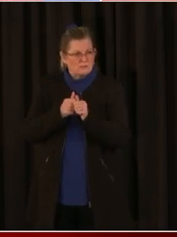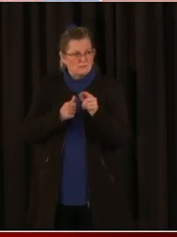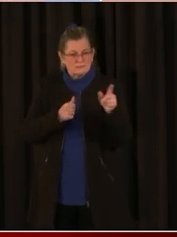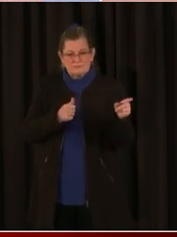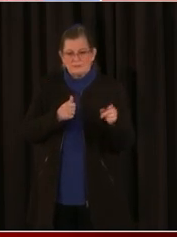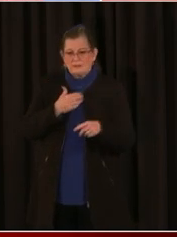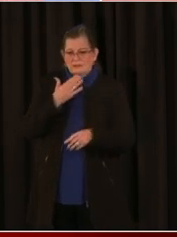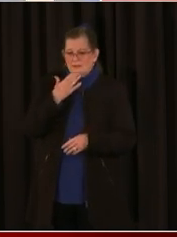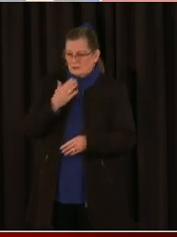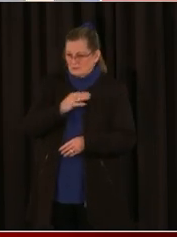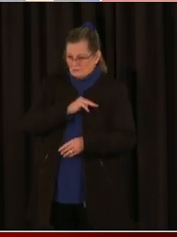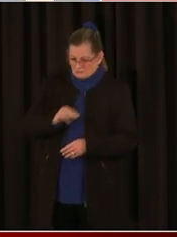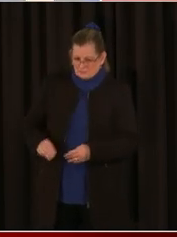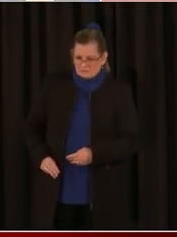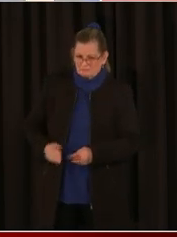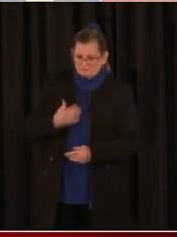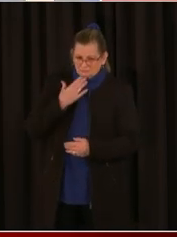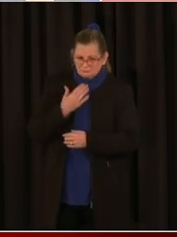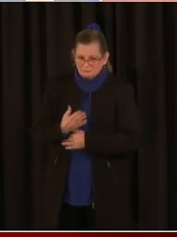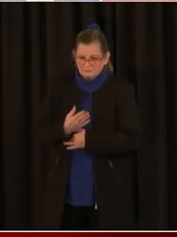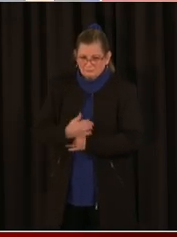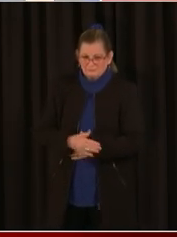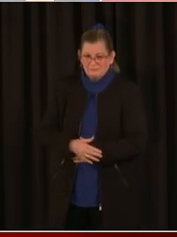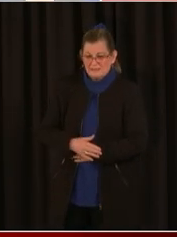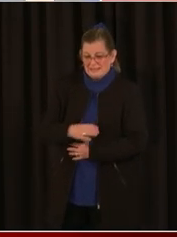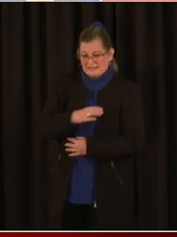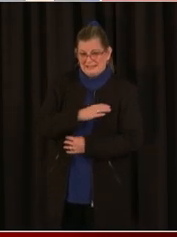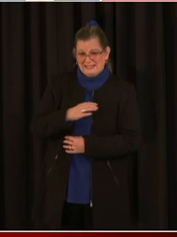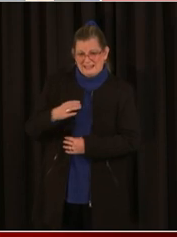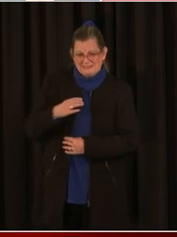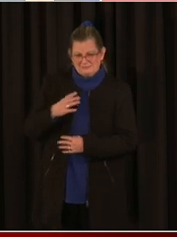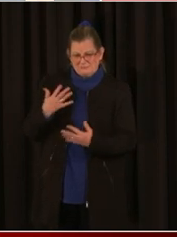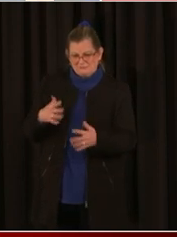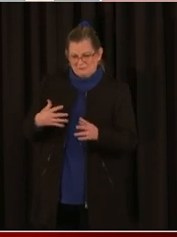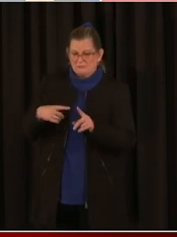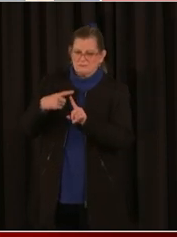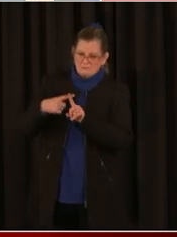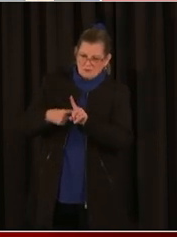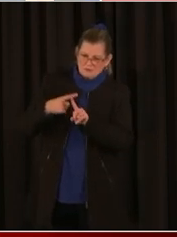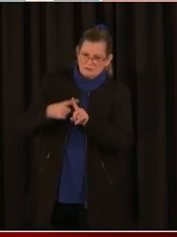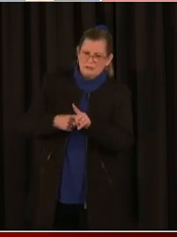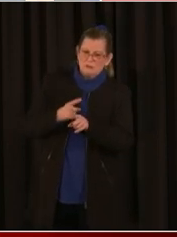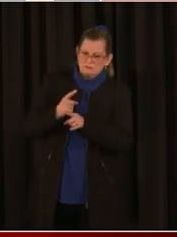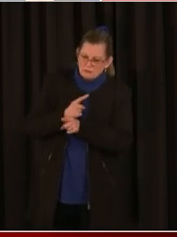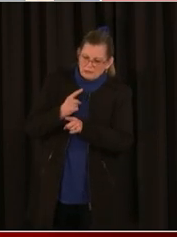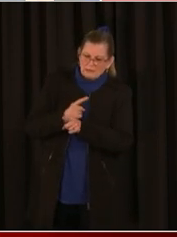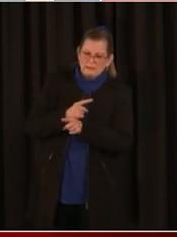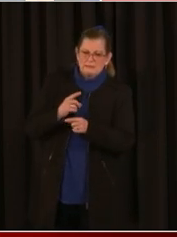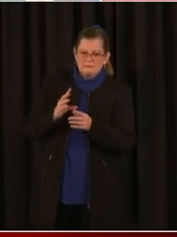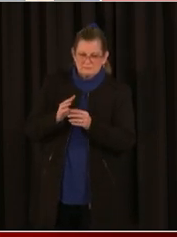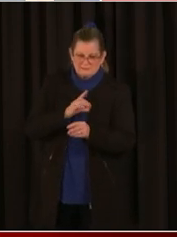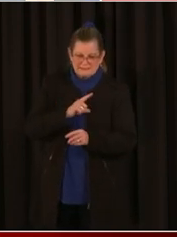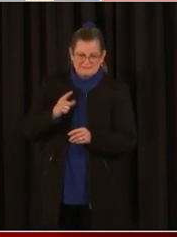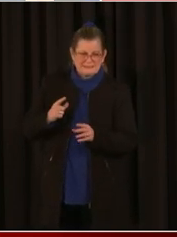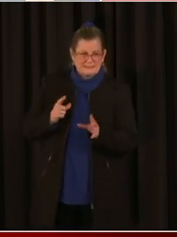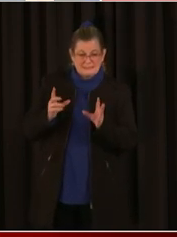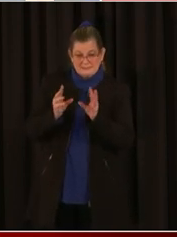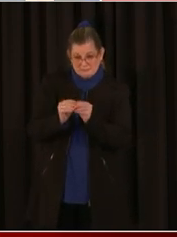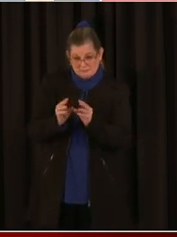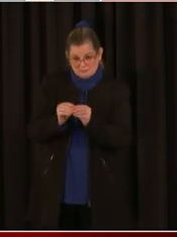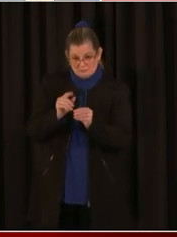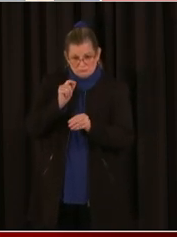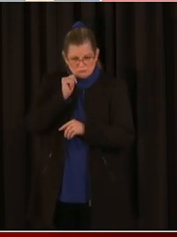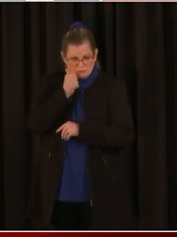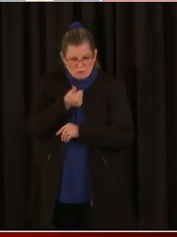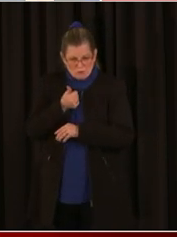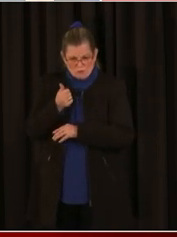Thank you, Mayor Bowser, and good morning. The council is having its regular monthly legislative meeting tomorrow,